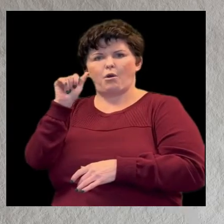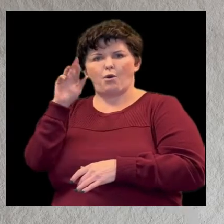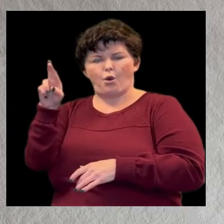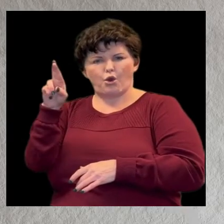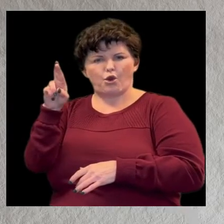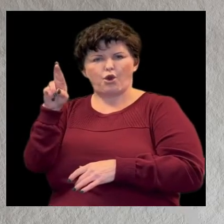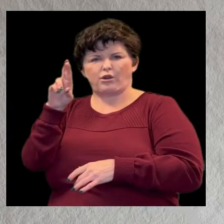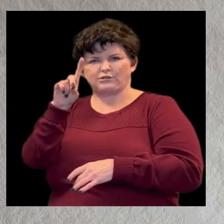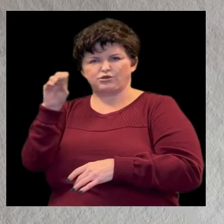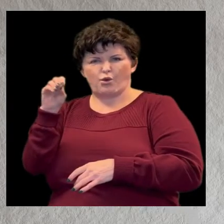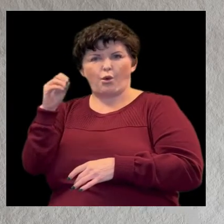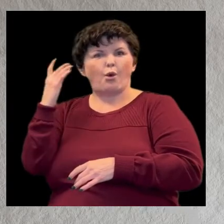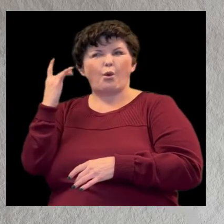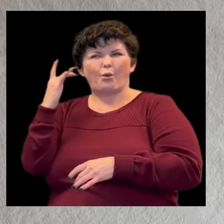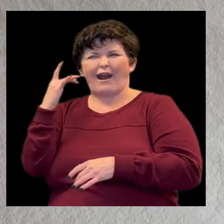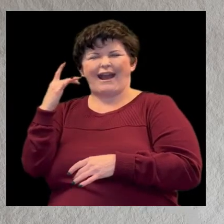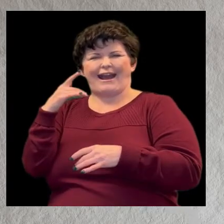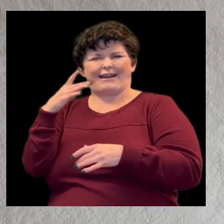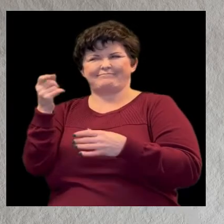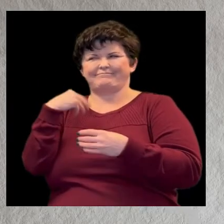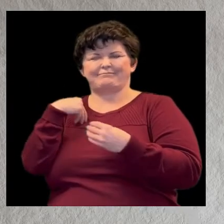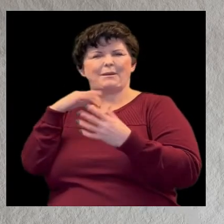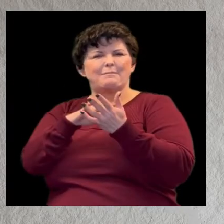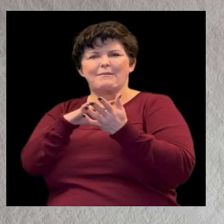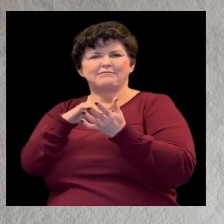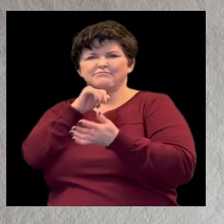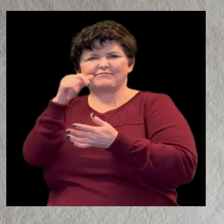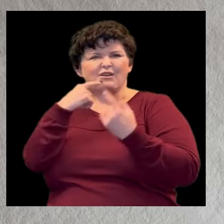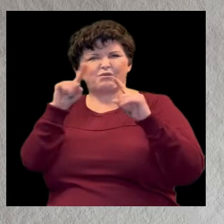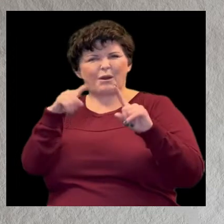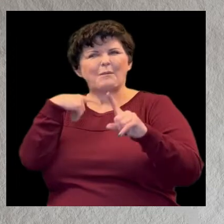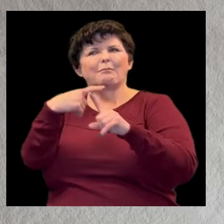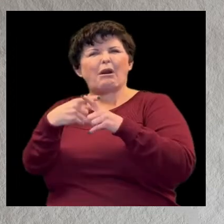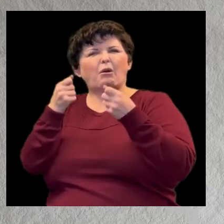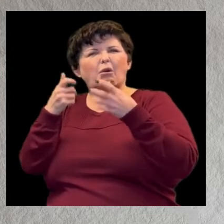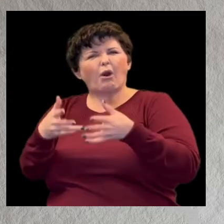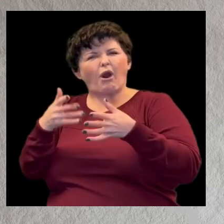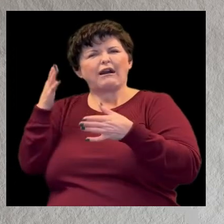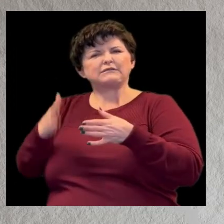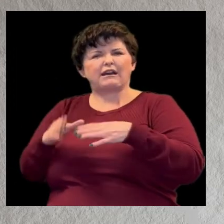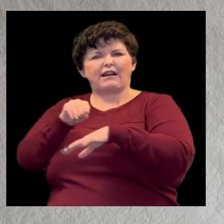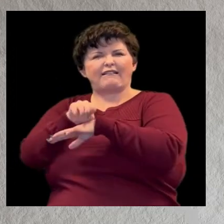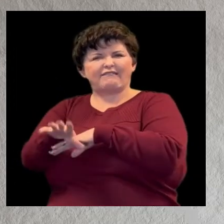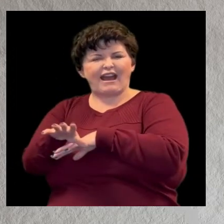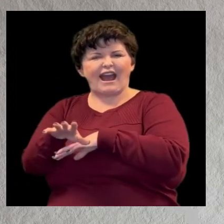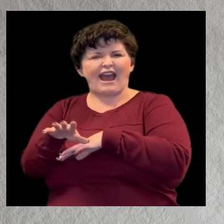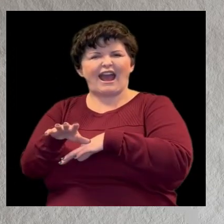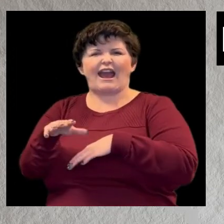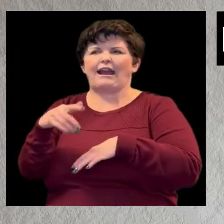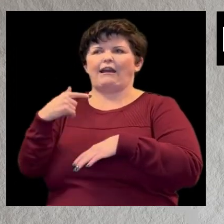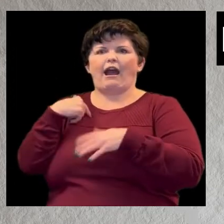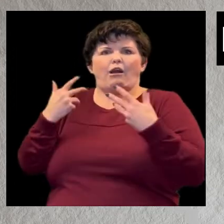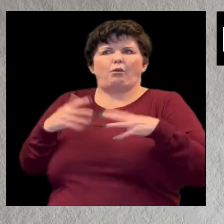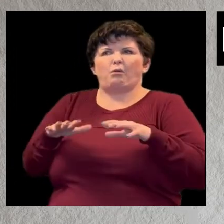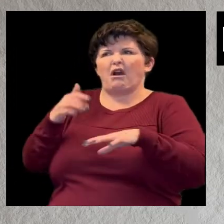medications weren't working and it was causing a lot of side effects. So instead of making accusations and being like, you